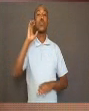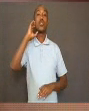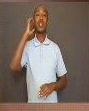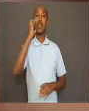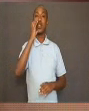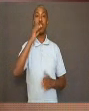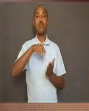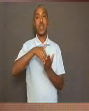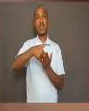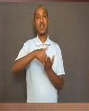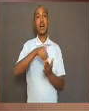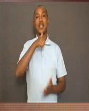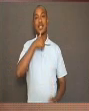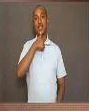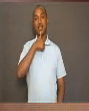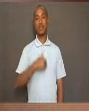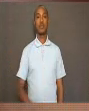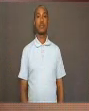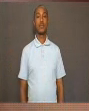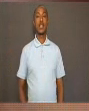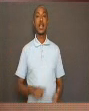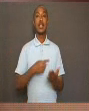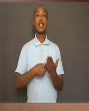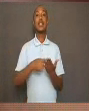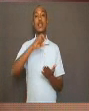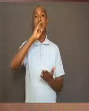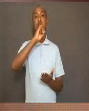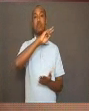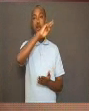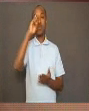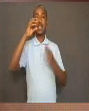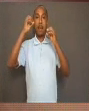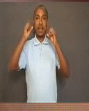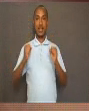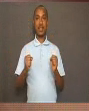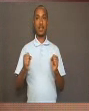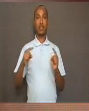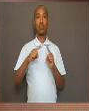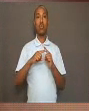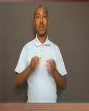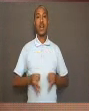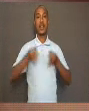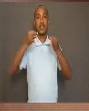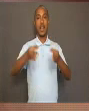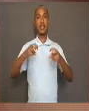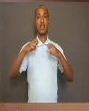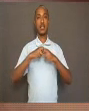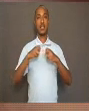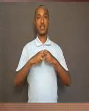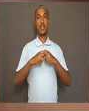concentration of weak acids. This is because the ability to conduct